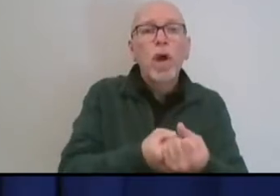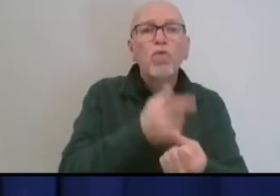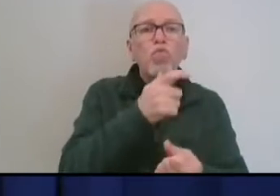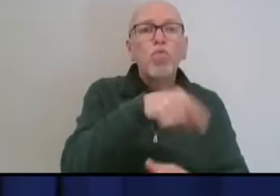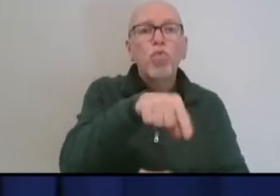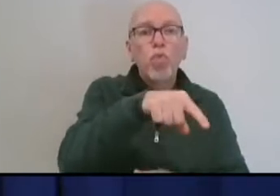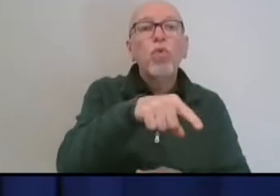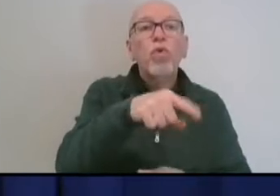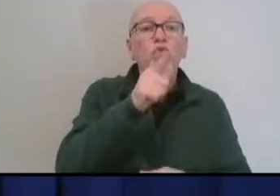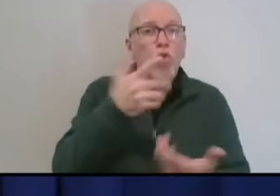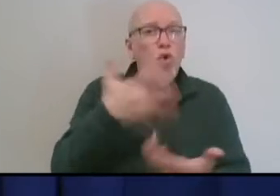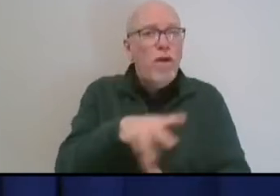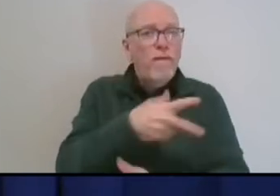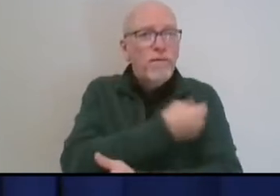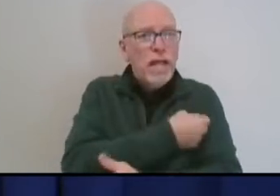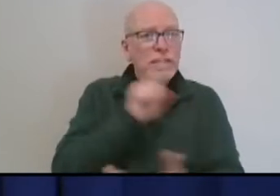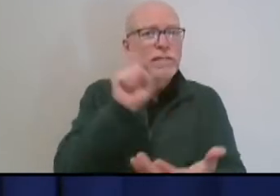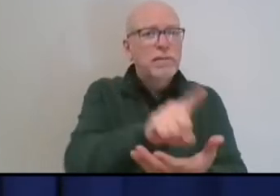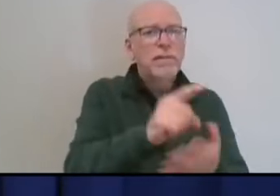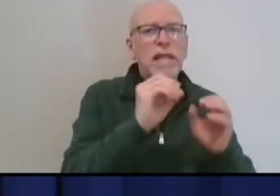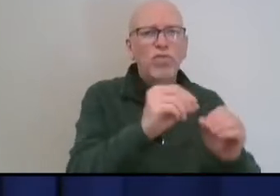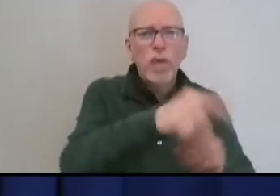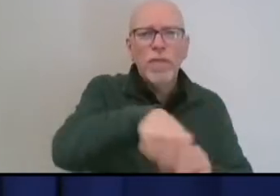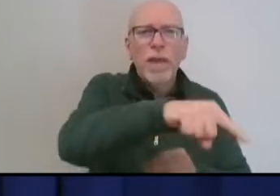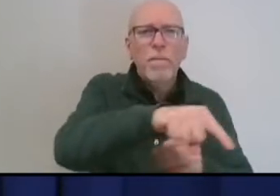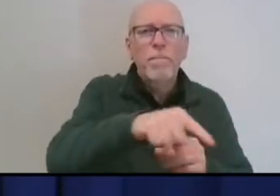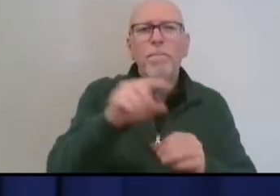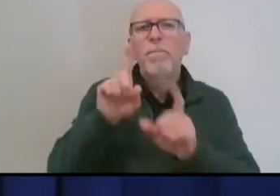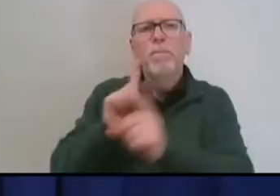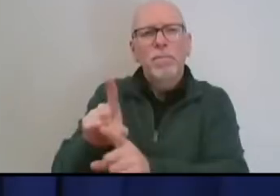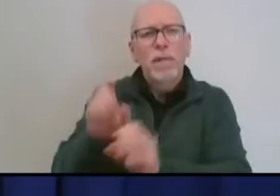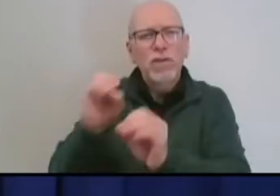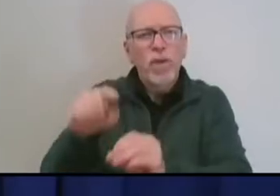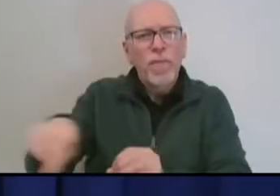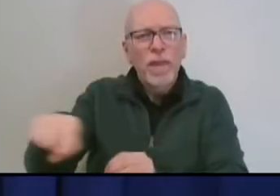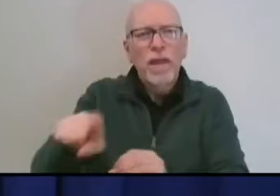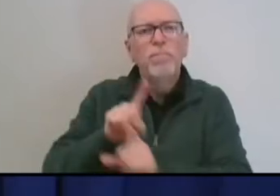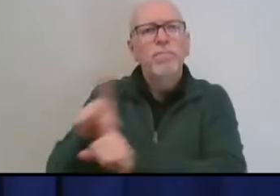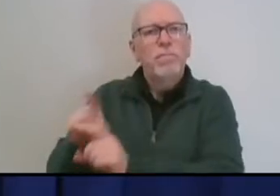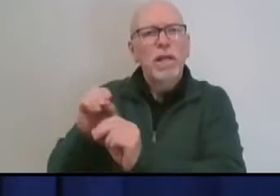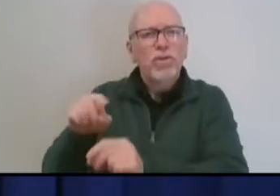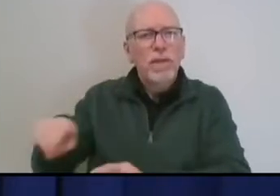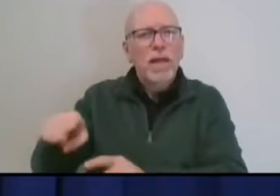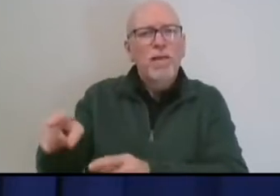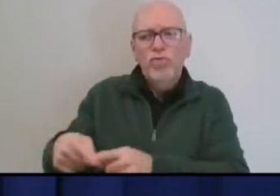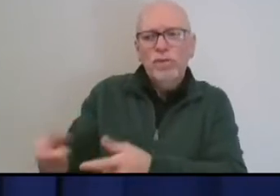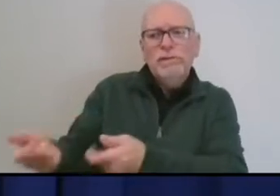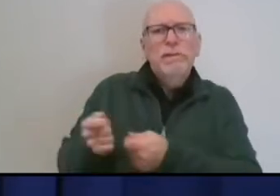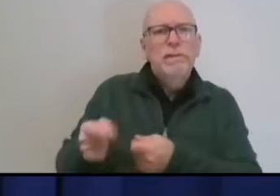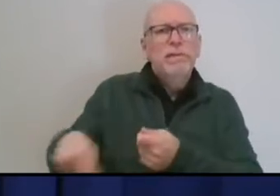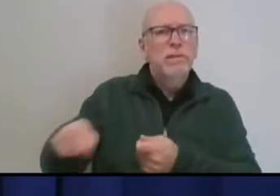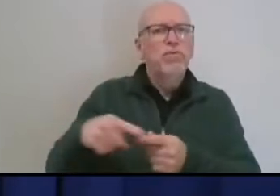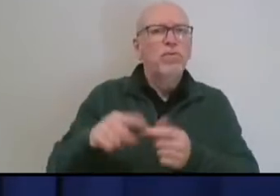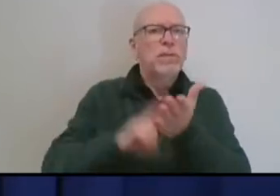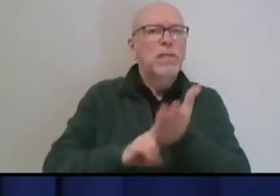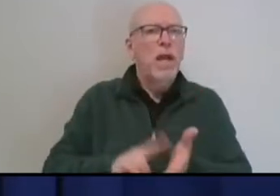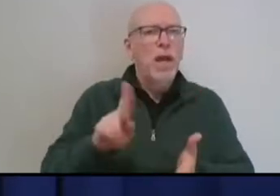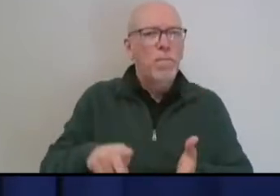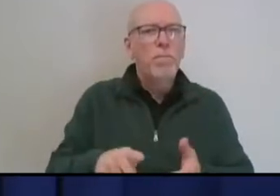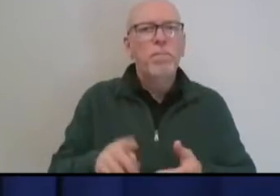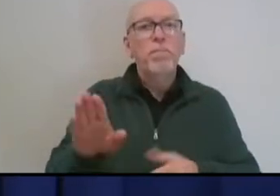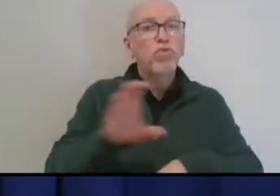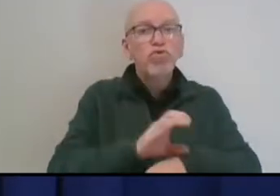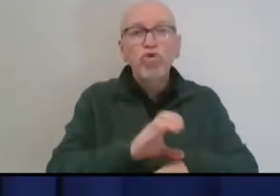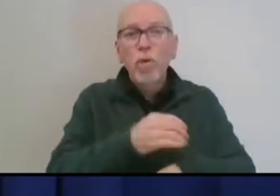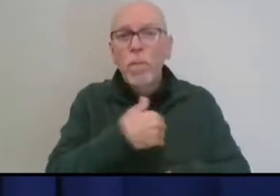been vaccinated and educating those individuals about how they can sign up and educate their community members, their church